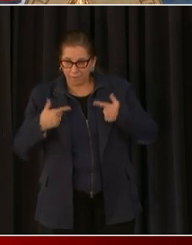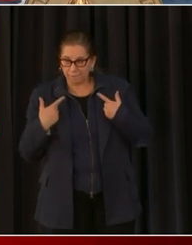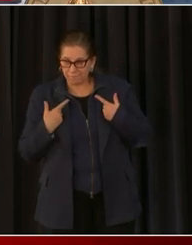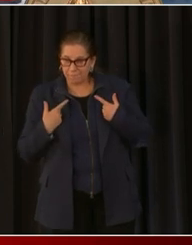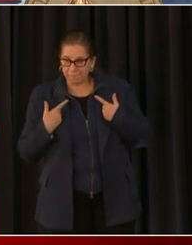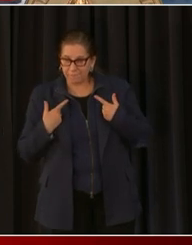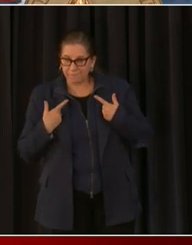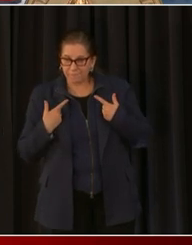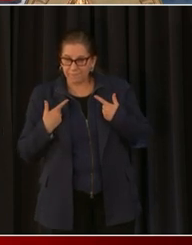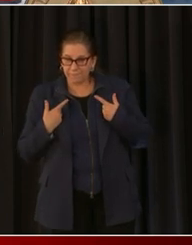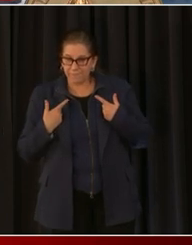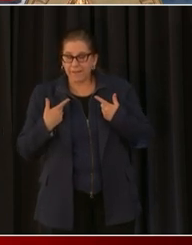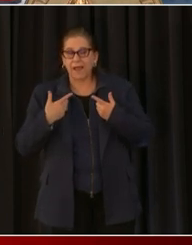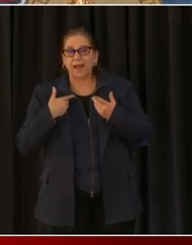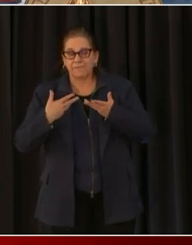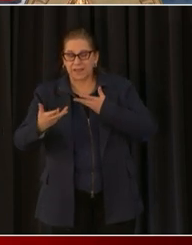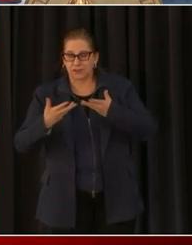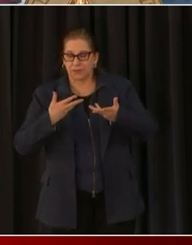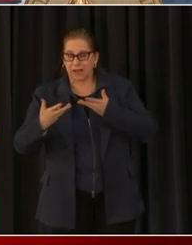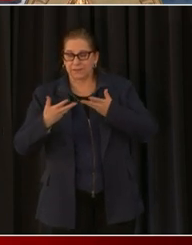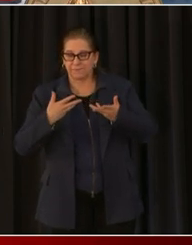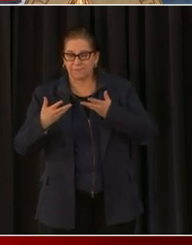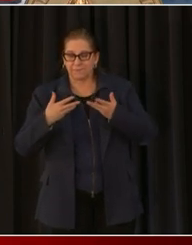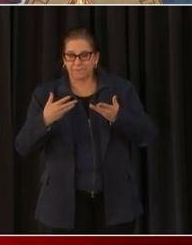and interact live at